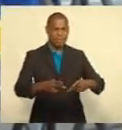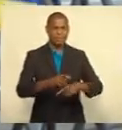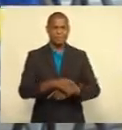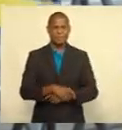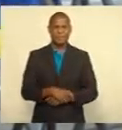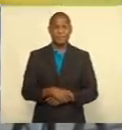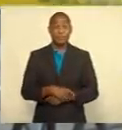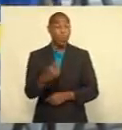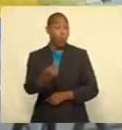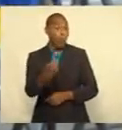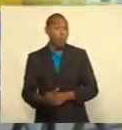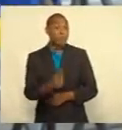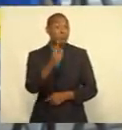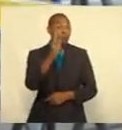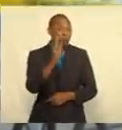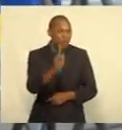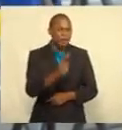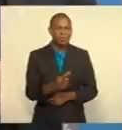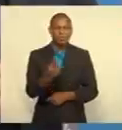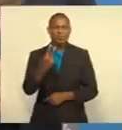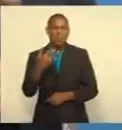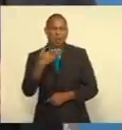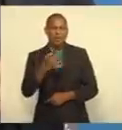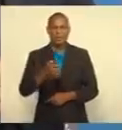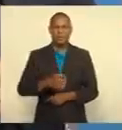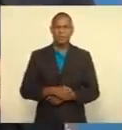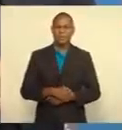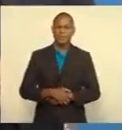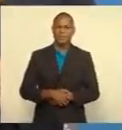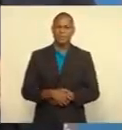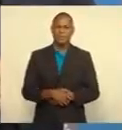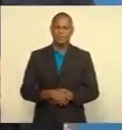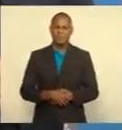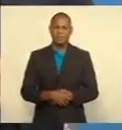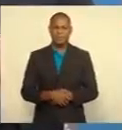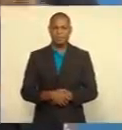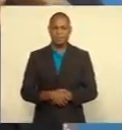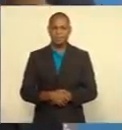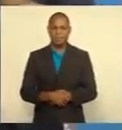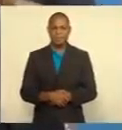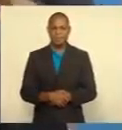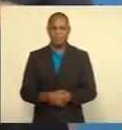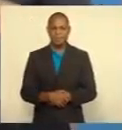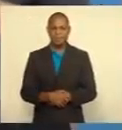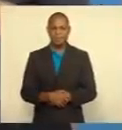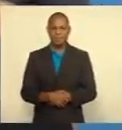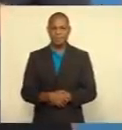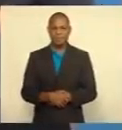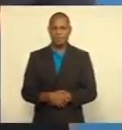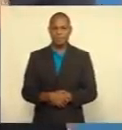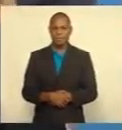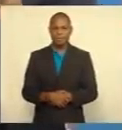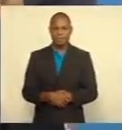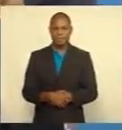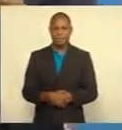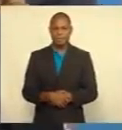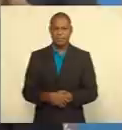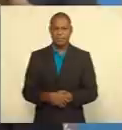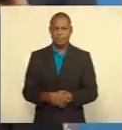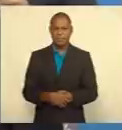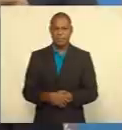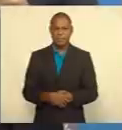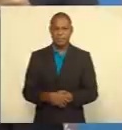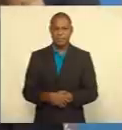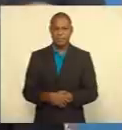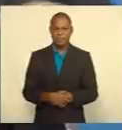Only one of the 267 secondary contacts has tested positive so far. The daughter of the